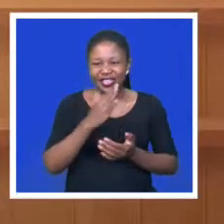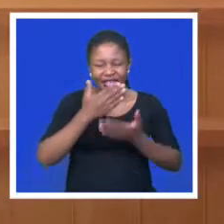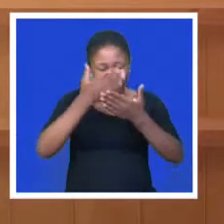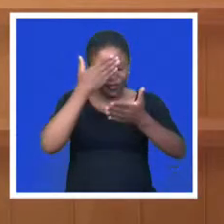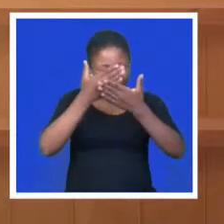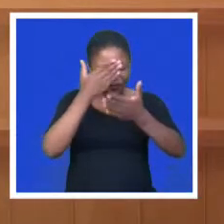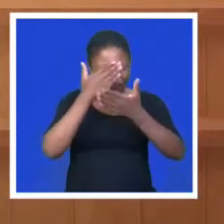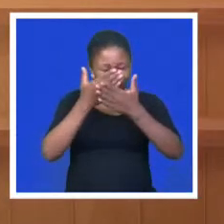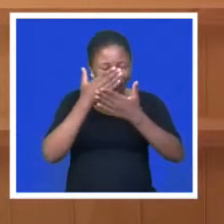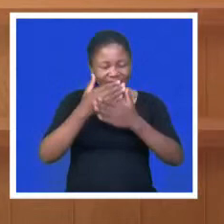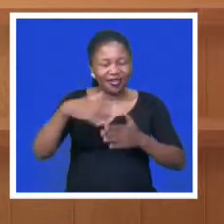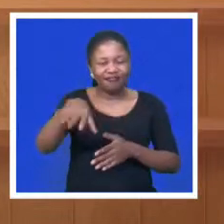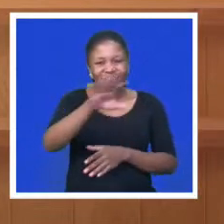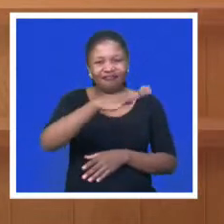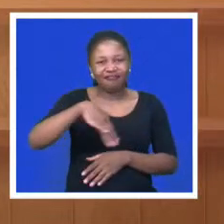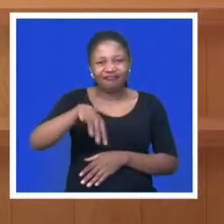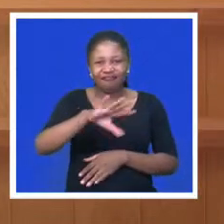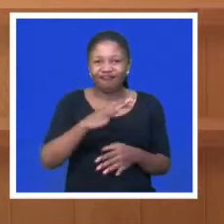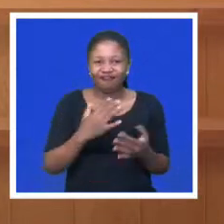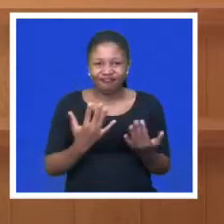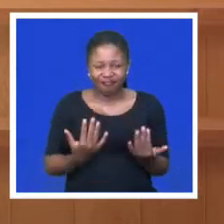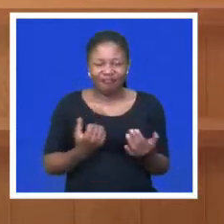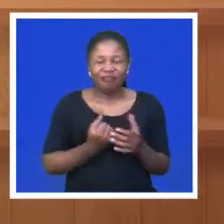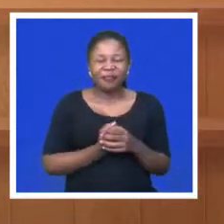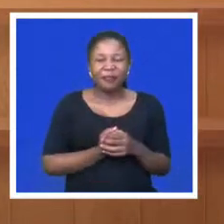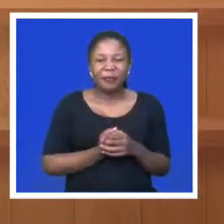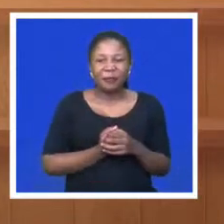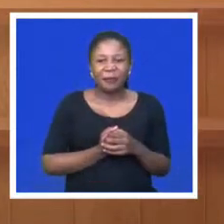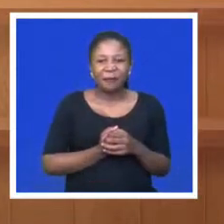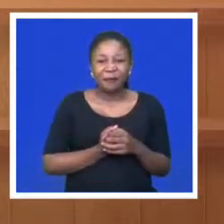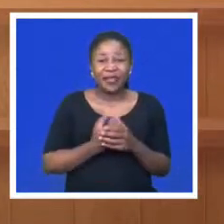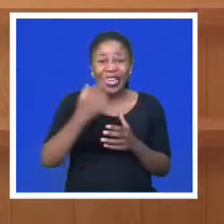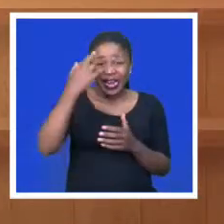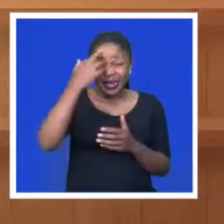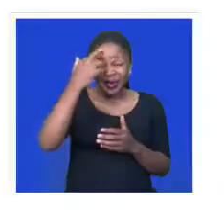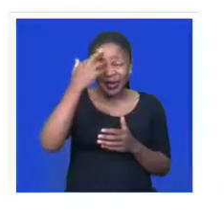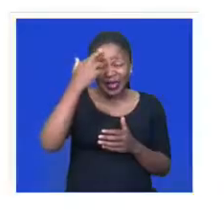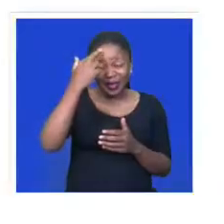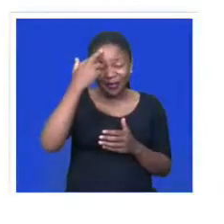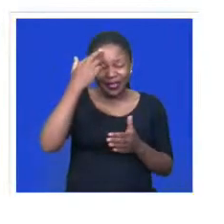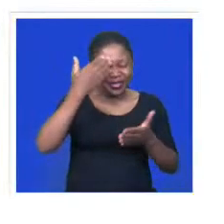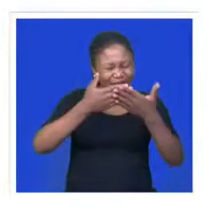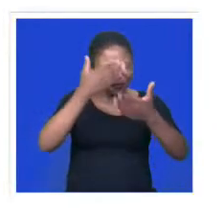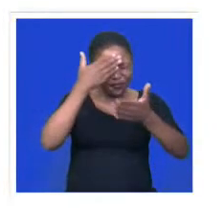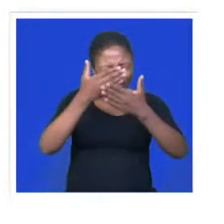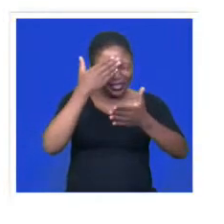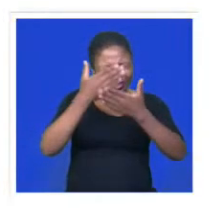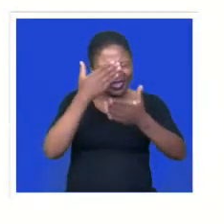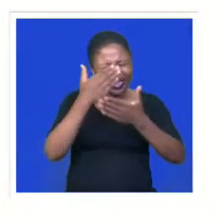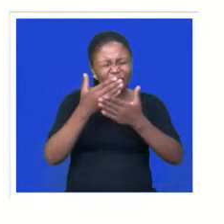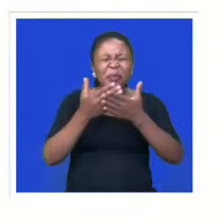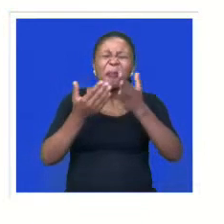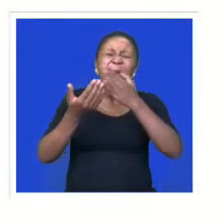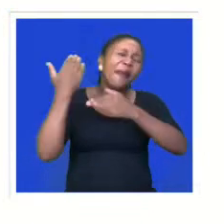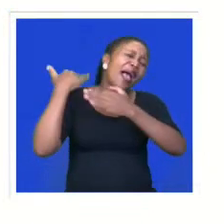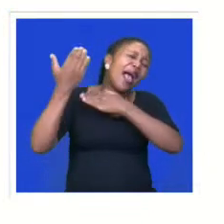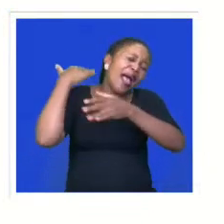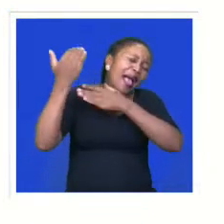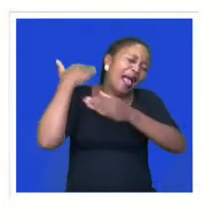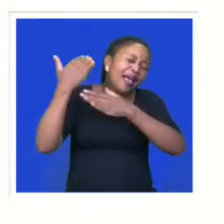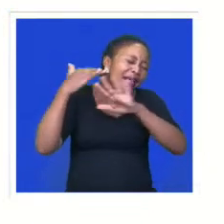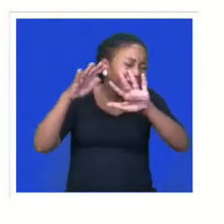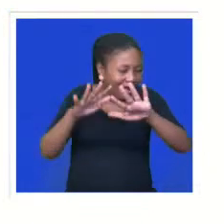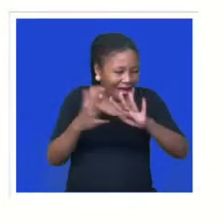this lesson, we've learned about the state of the universe before